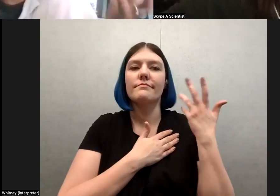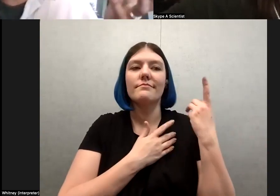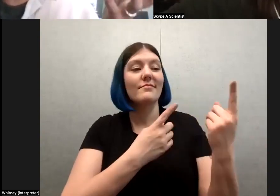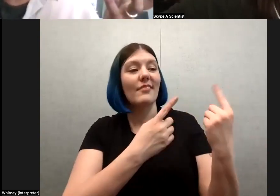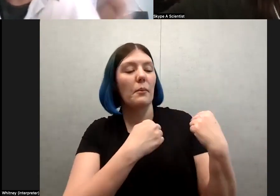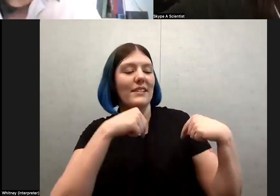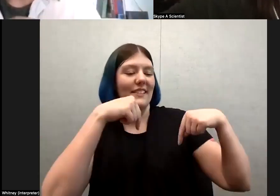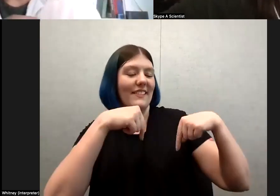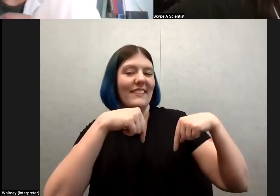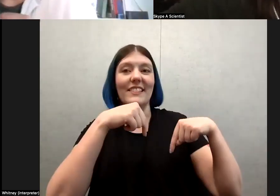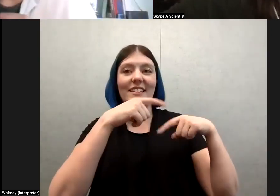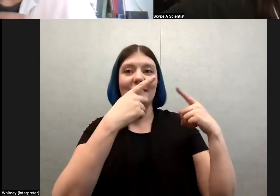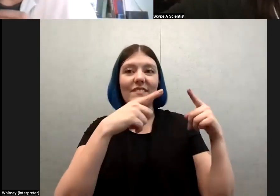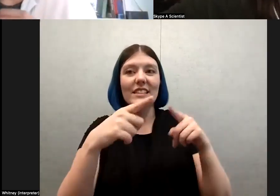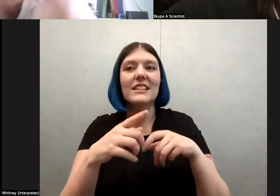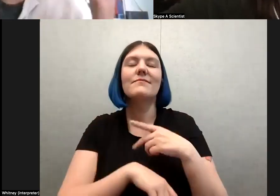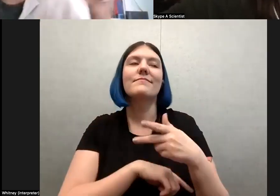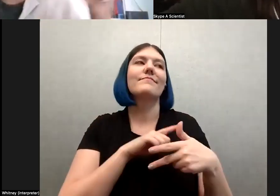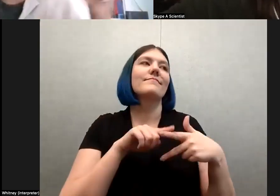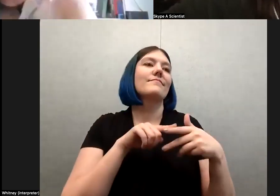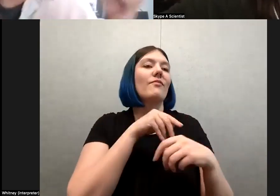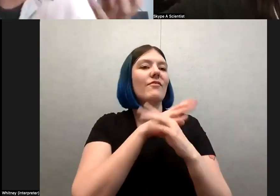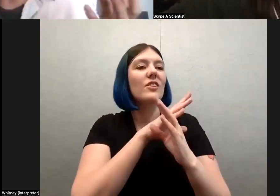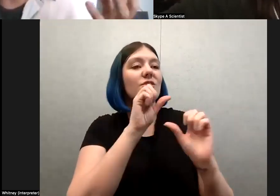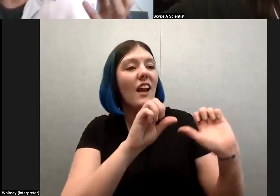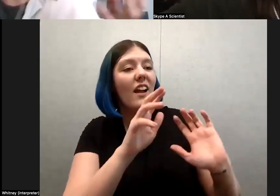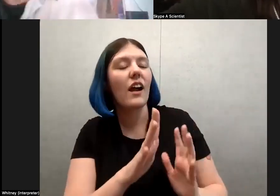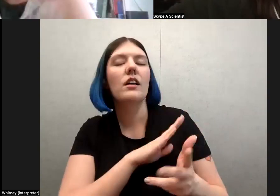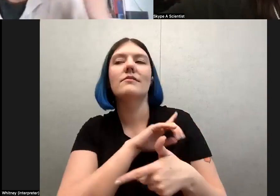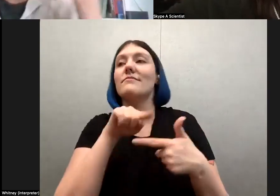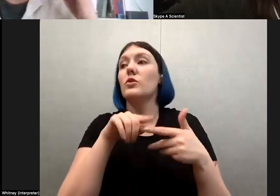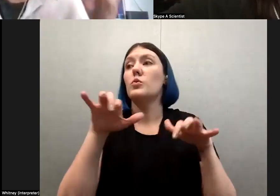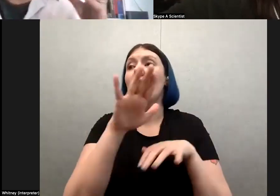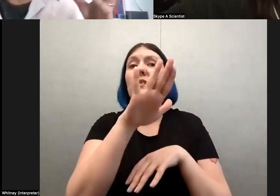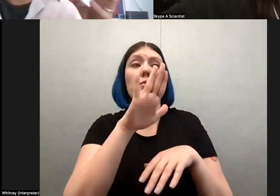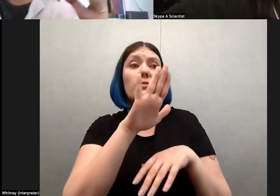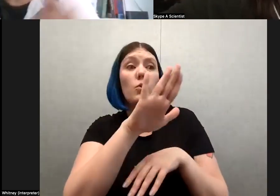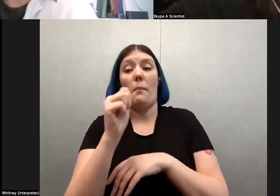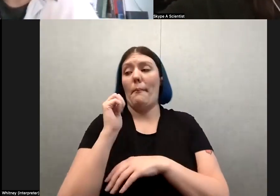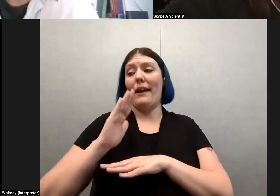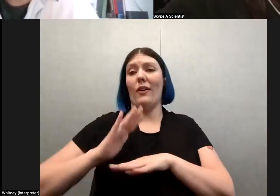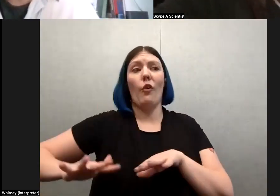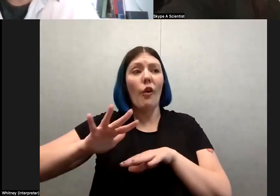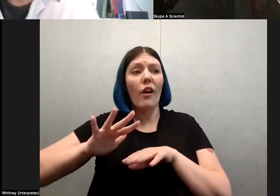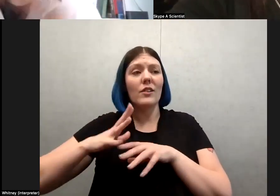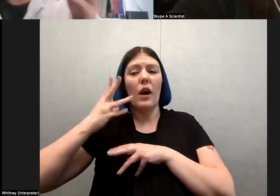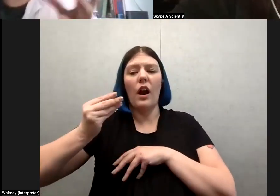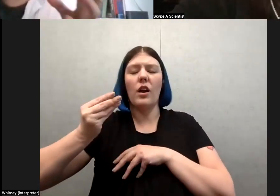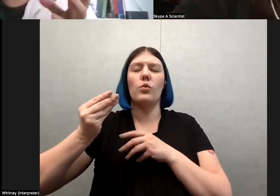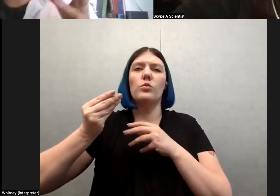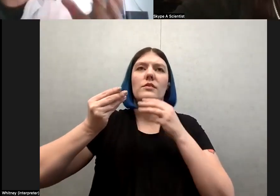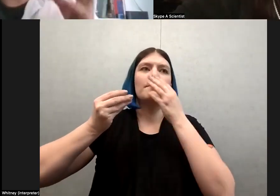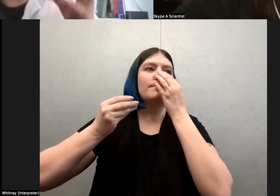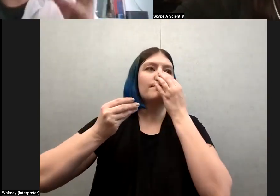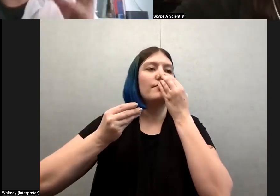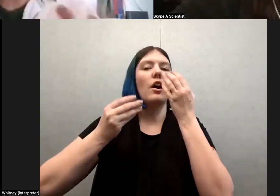Skype a Scientist, or doing things just like in your backyard, go out there and like try and